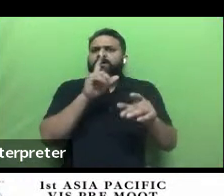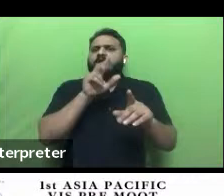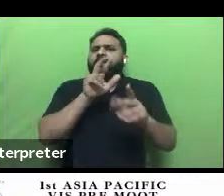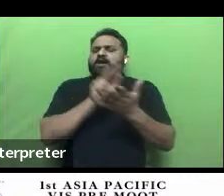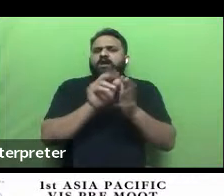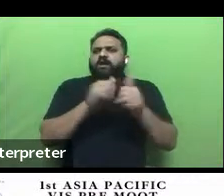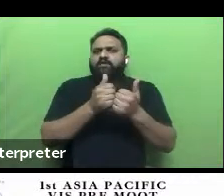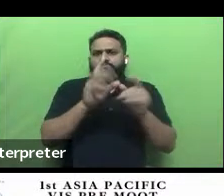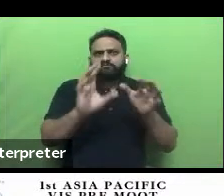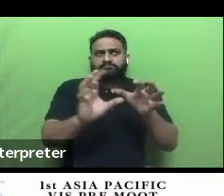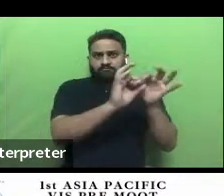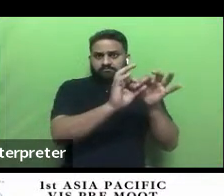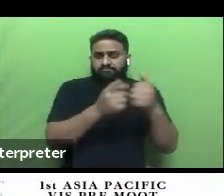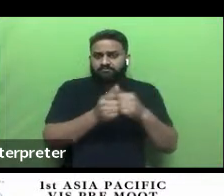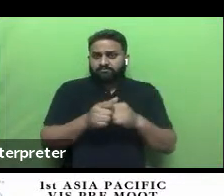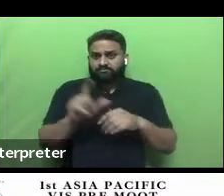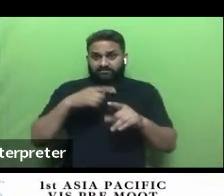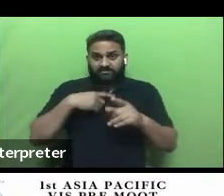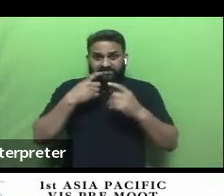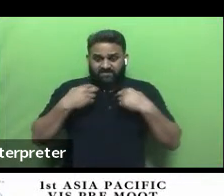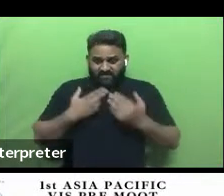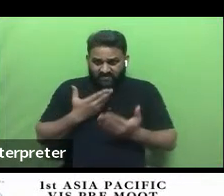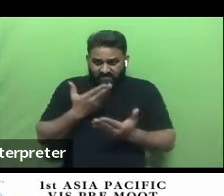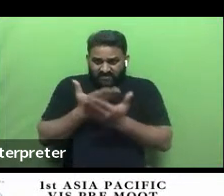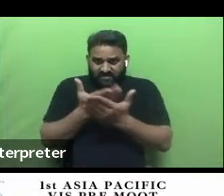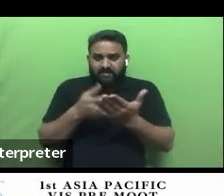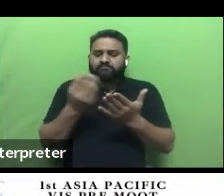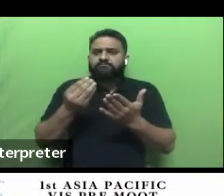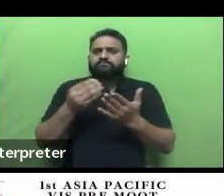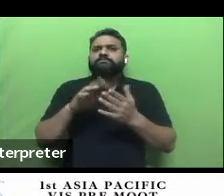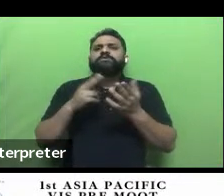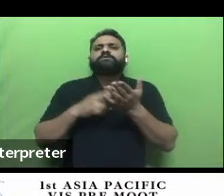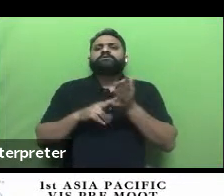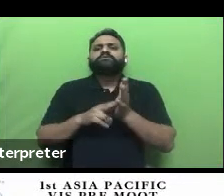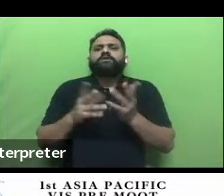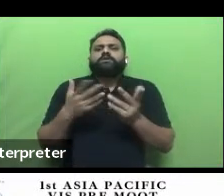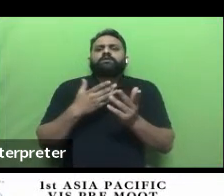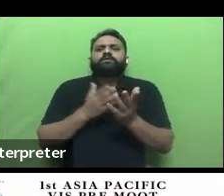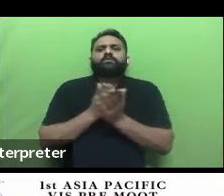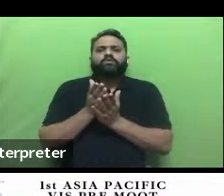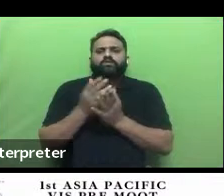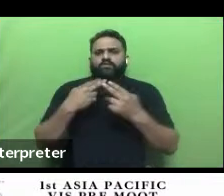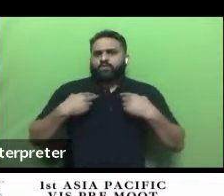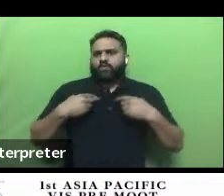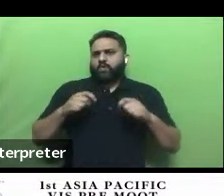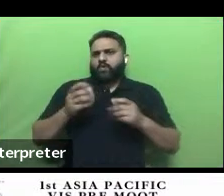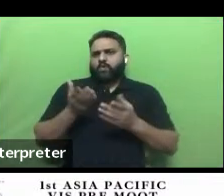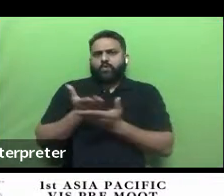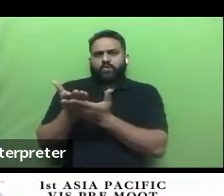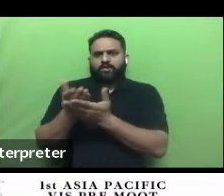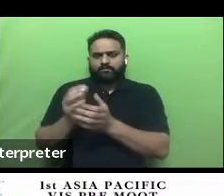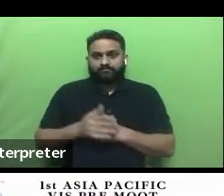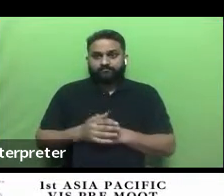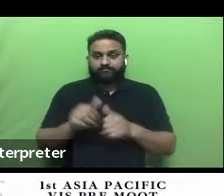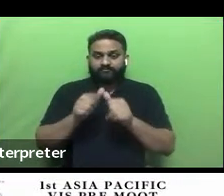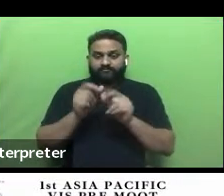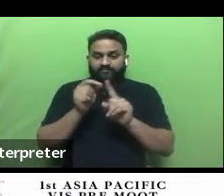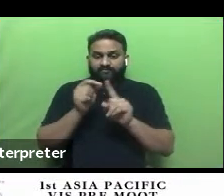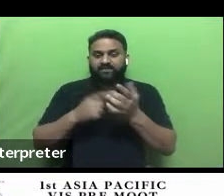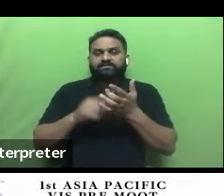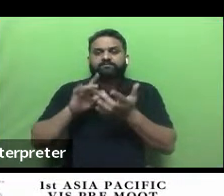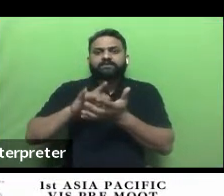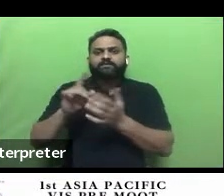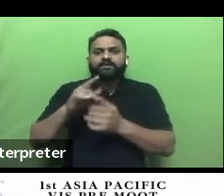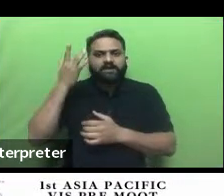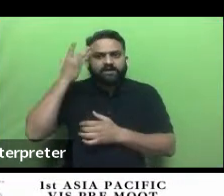other. And the case I'm referring to there is Northern Natural Gas of Omaha and Superior Court in the Appeal Court of California.